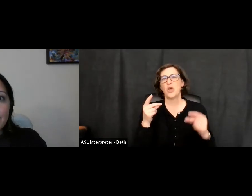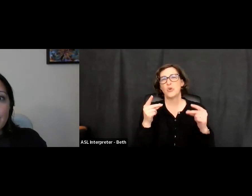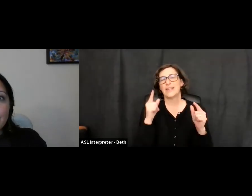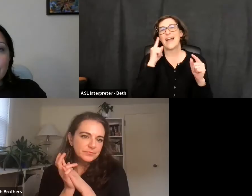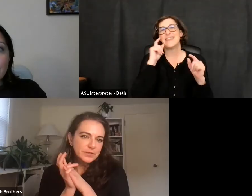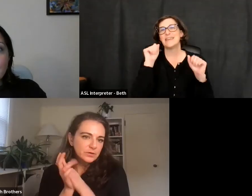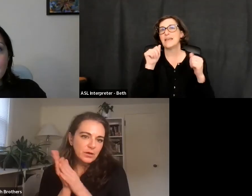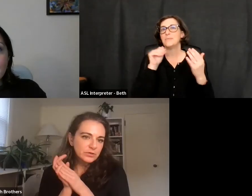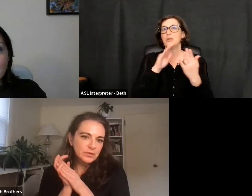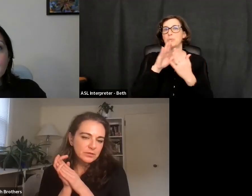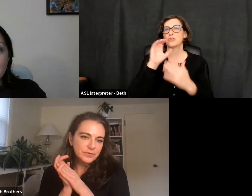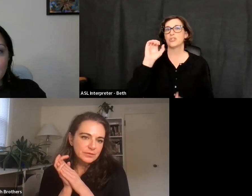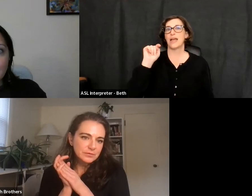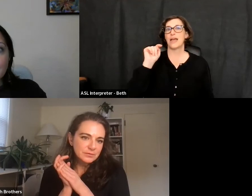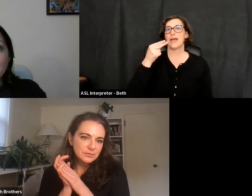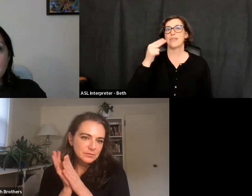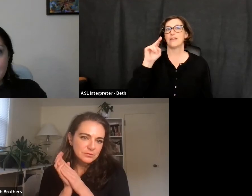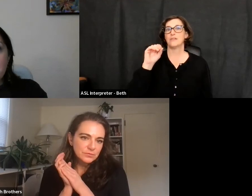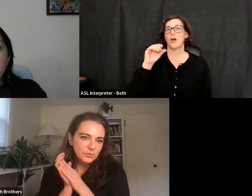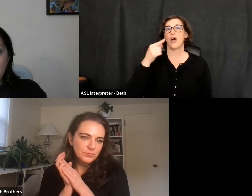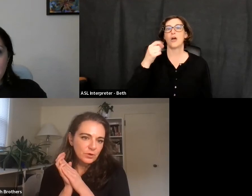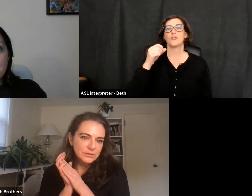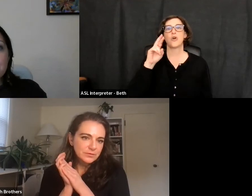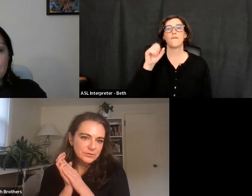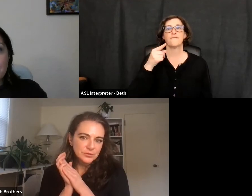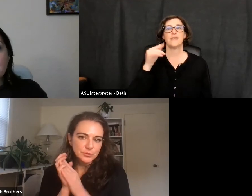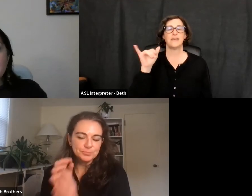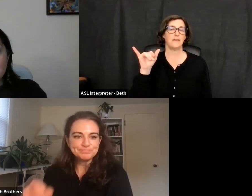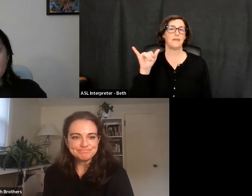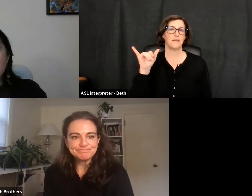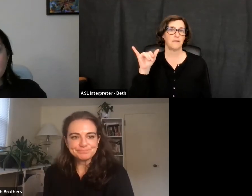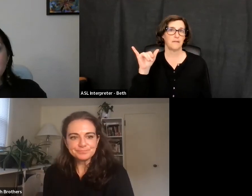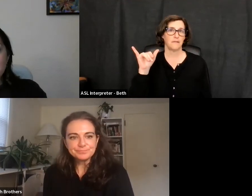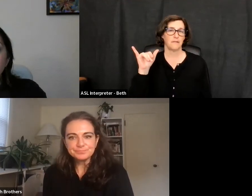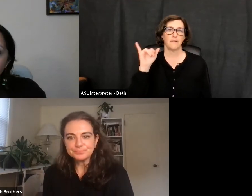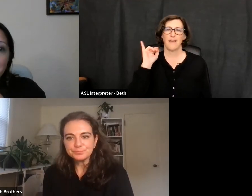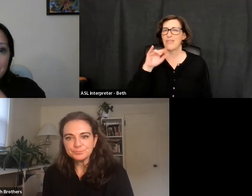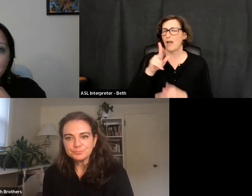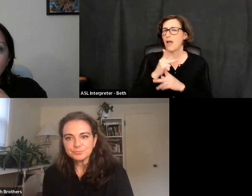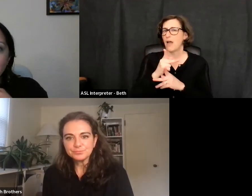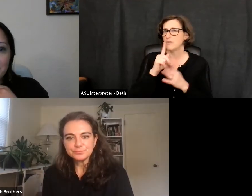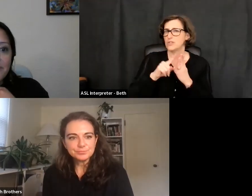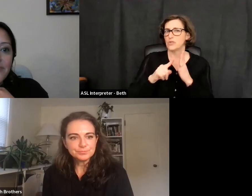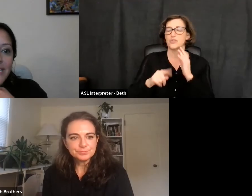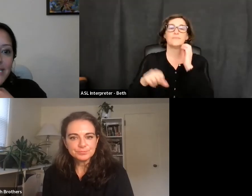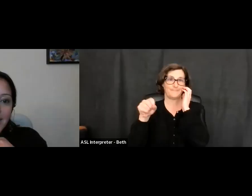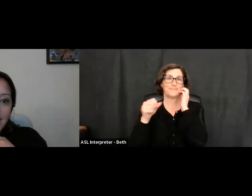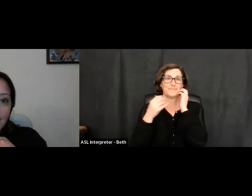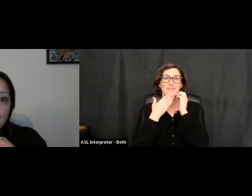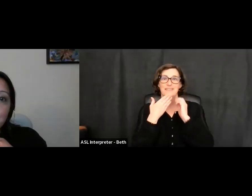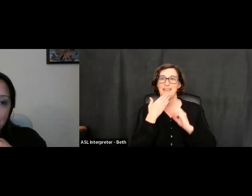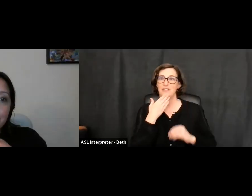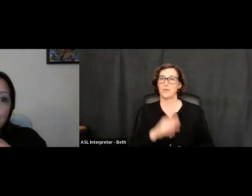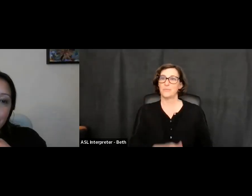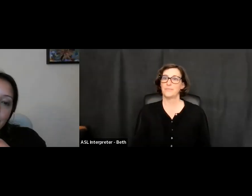as ethnography or autoethnography, form of qualitative research. Yeah, thank you. Thank you. I also